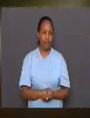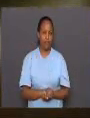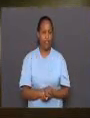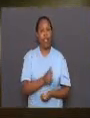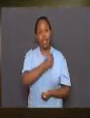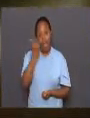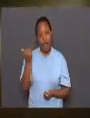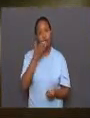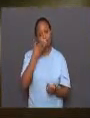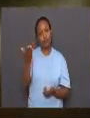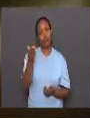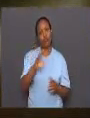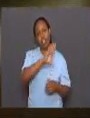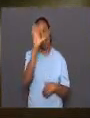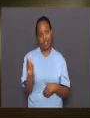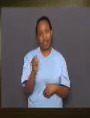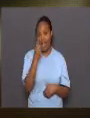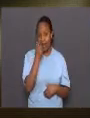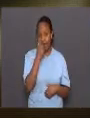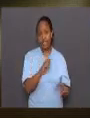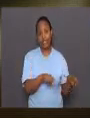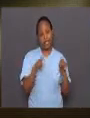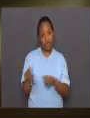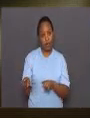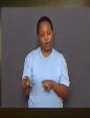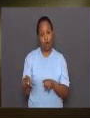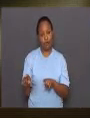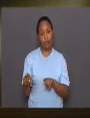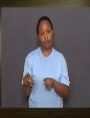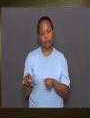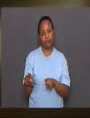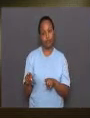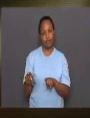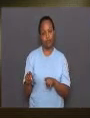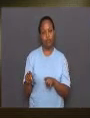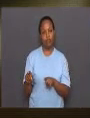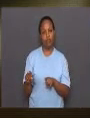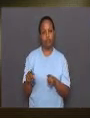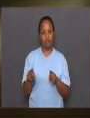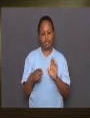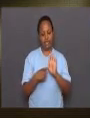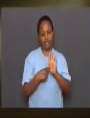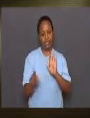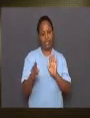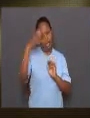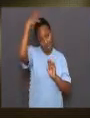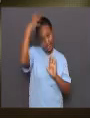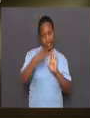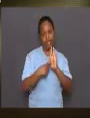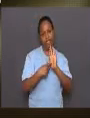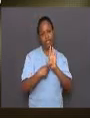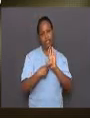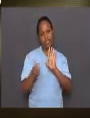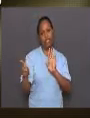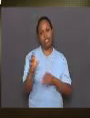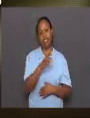Another positive African trend is an initiative toward transparency in governments